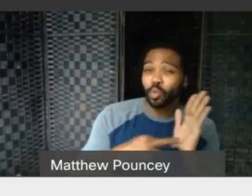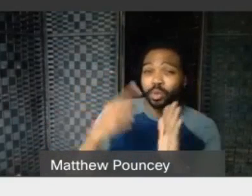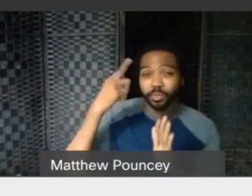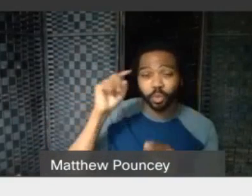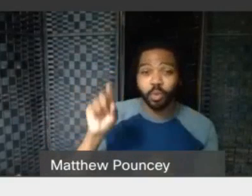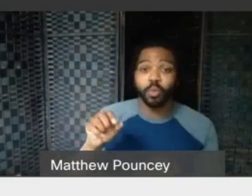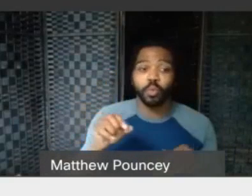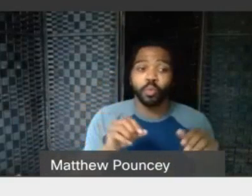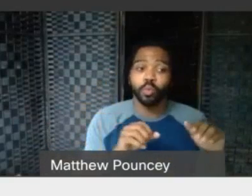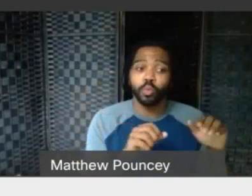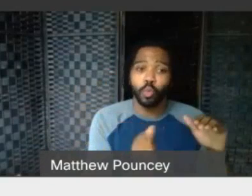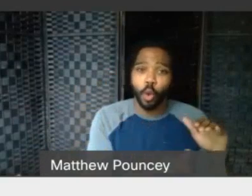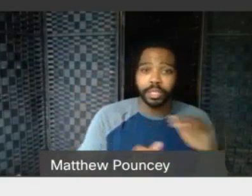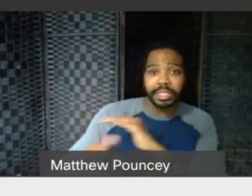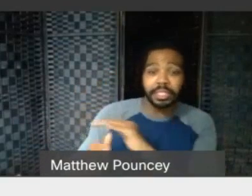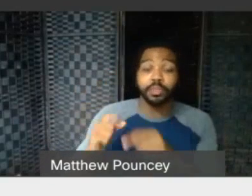return.